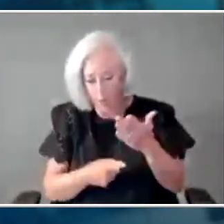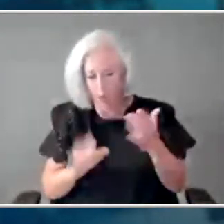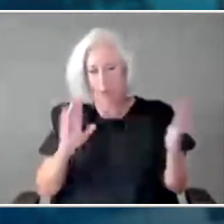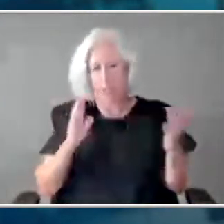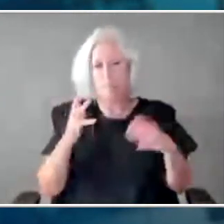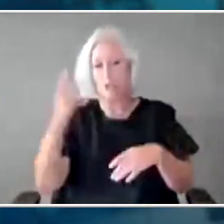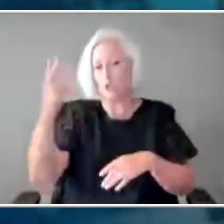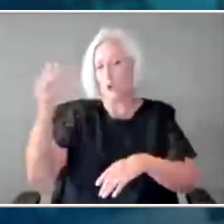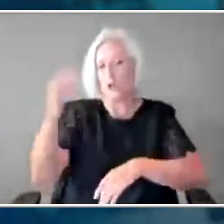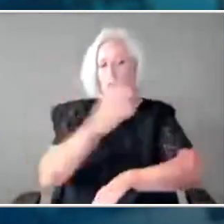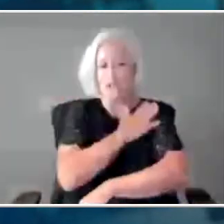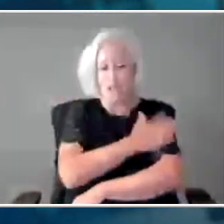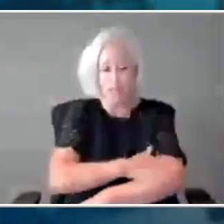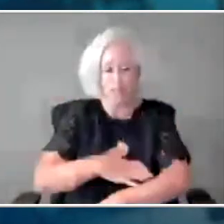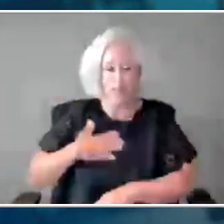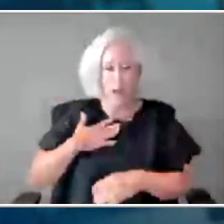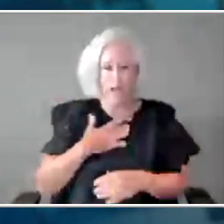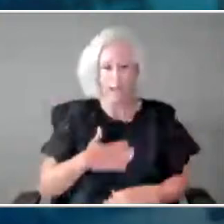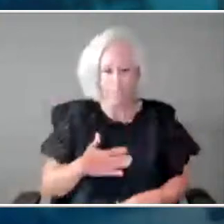think especially